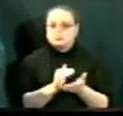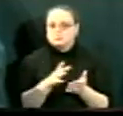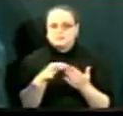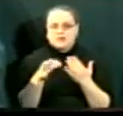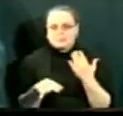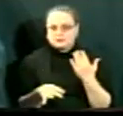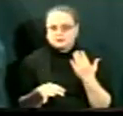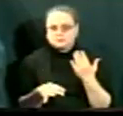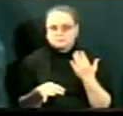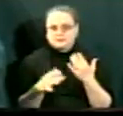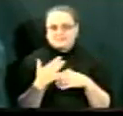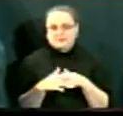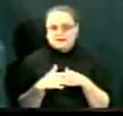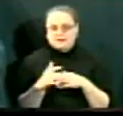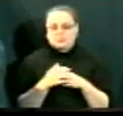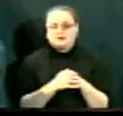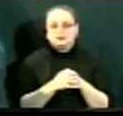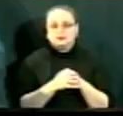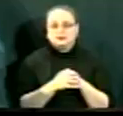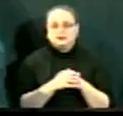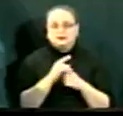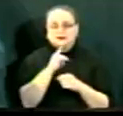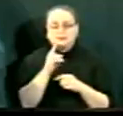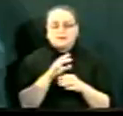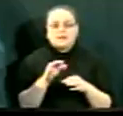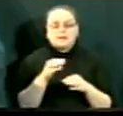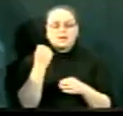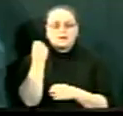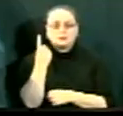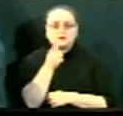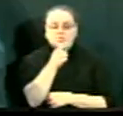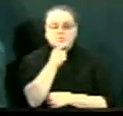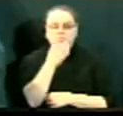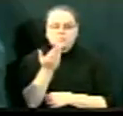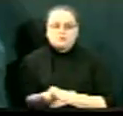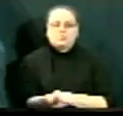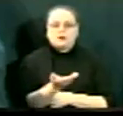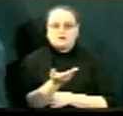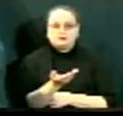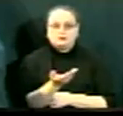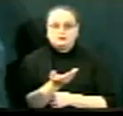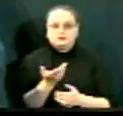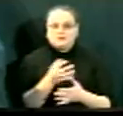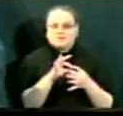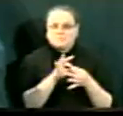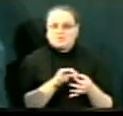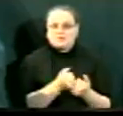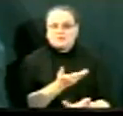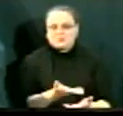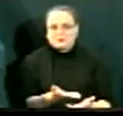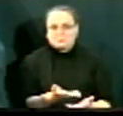options available and to completely understand, who we are, and we're here to partner with you.